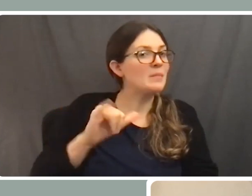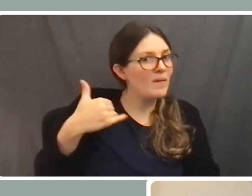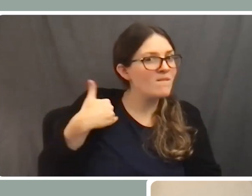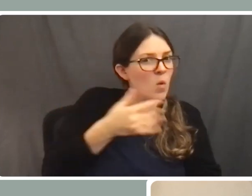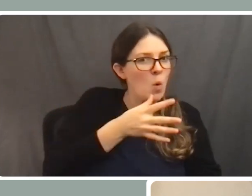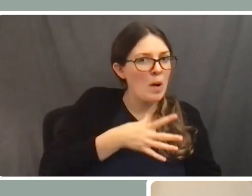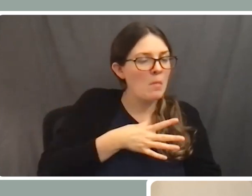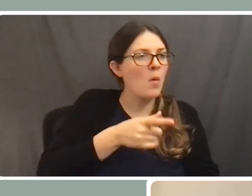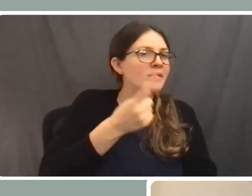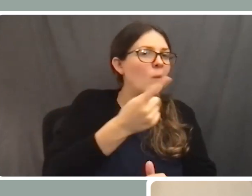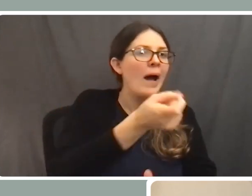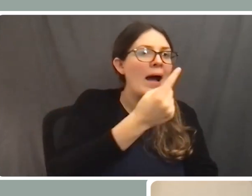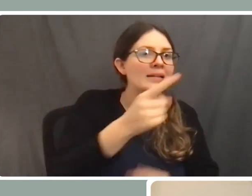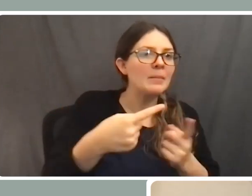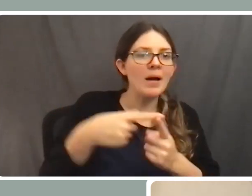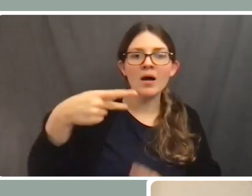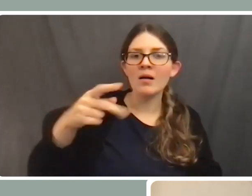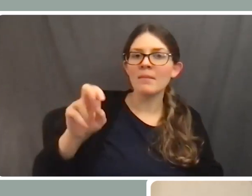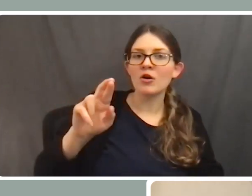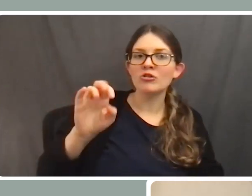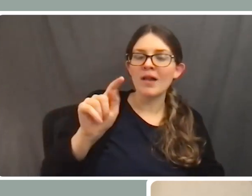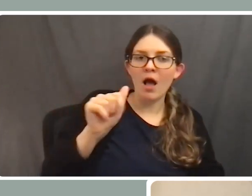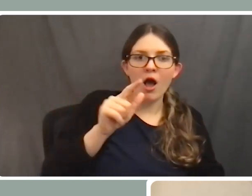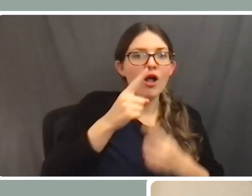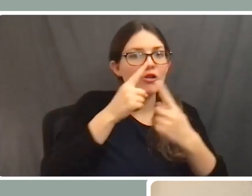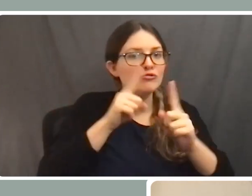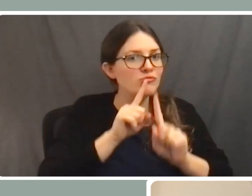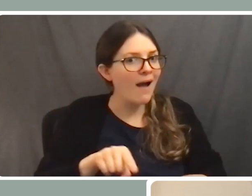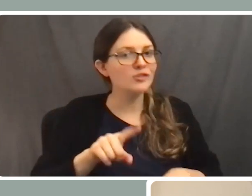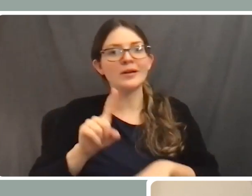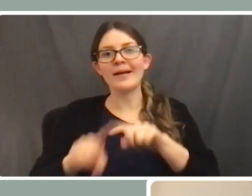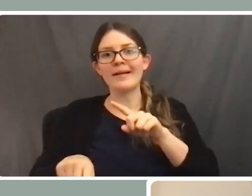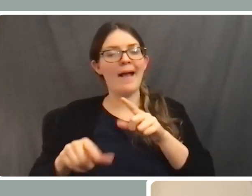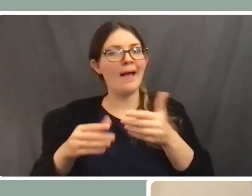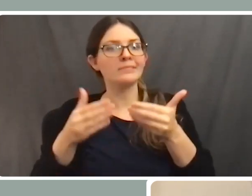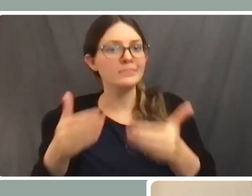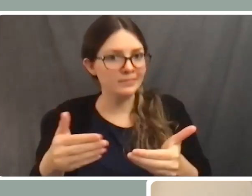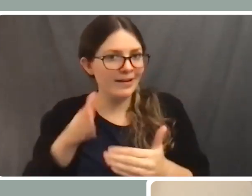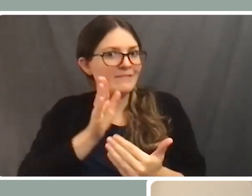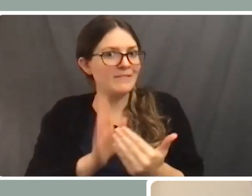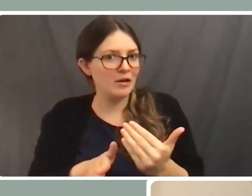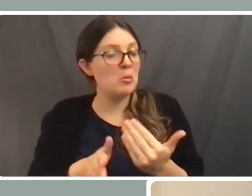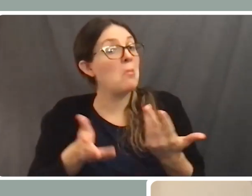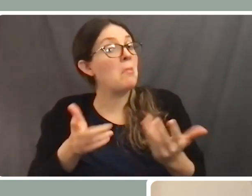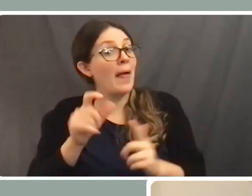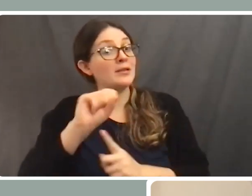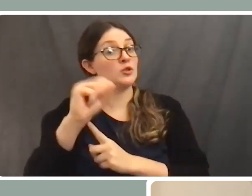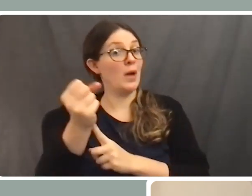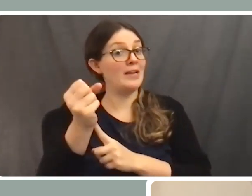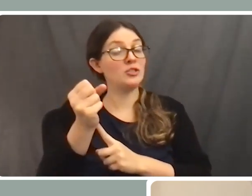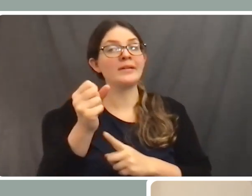to the Perjeta and I couldn't finish it. Well, maybe that's somebody where since they couldn't get the sort of